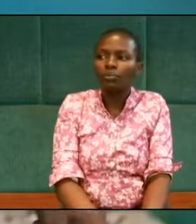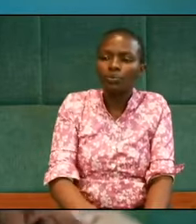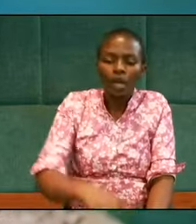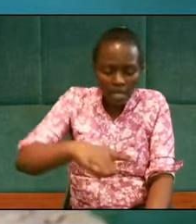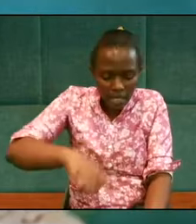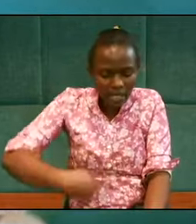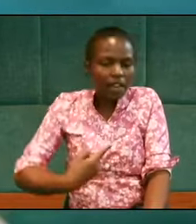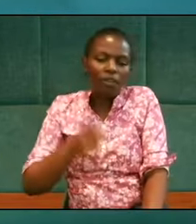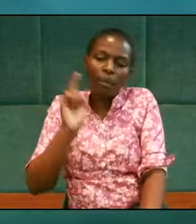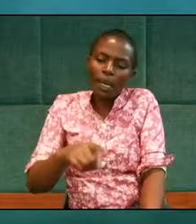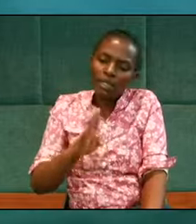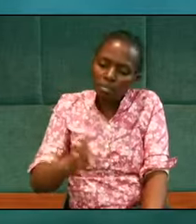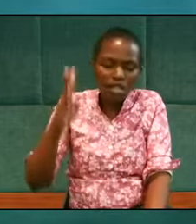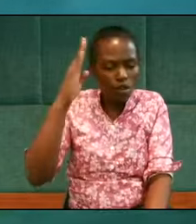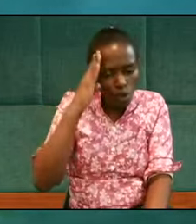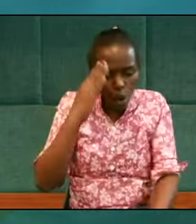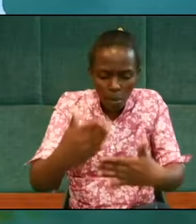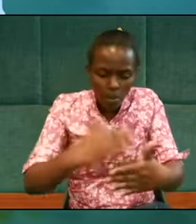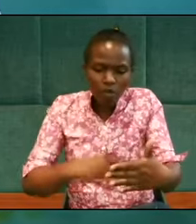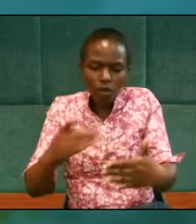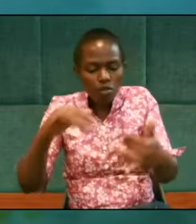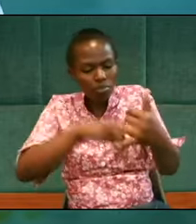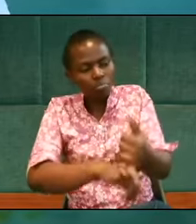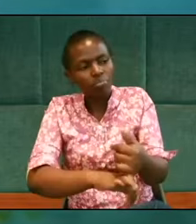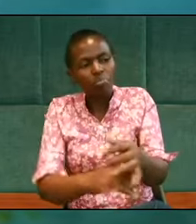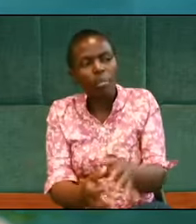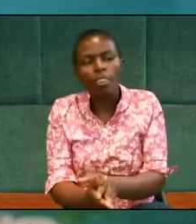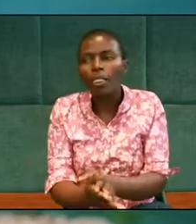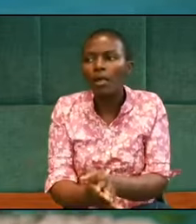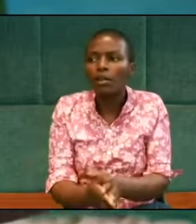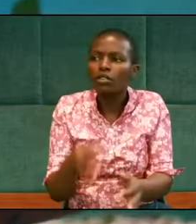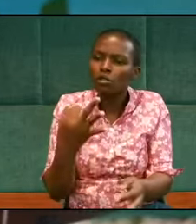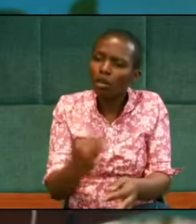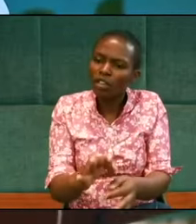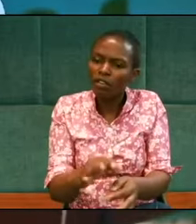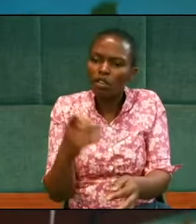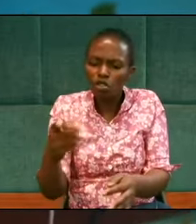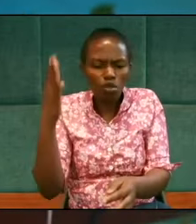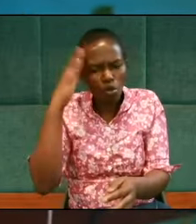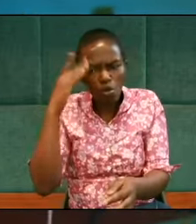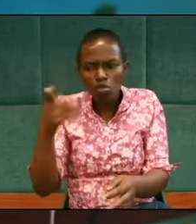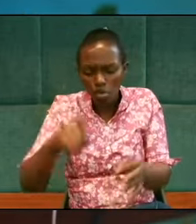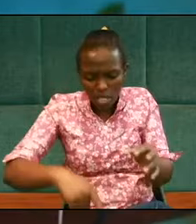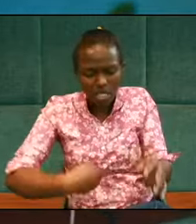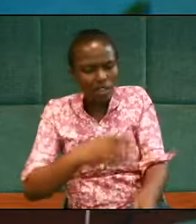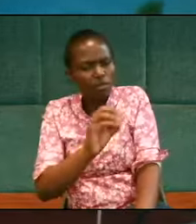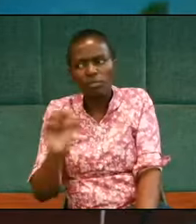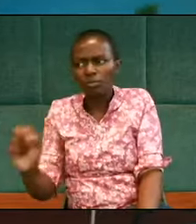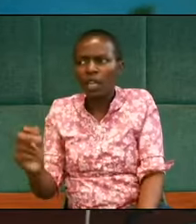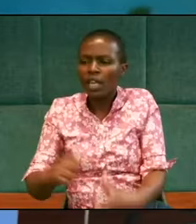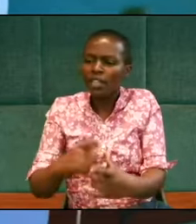be discovered before you marry. If you have not discovered yourself, you are